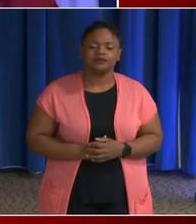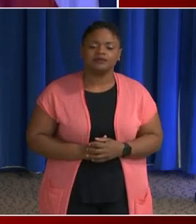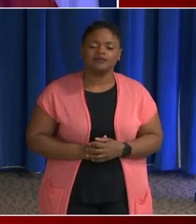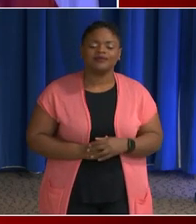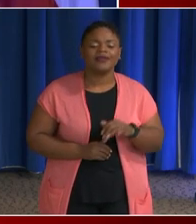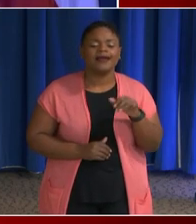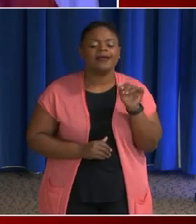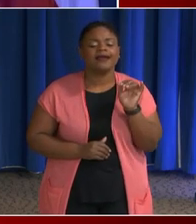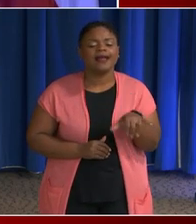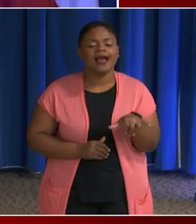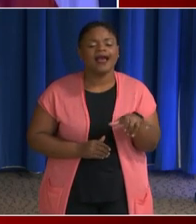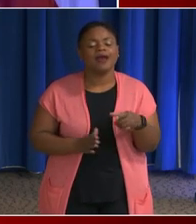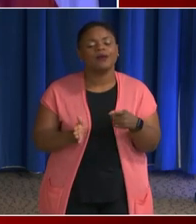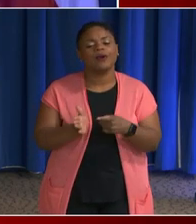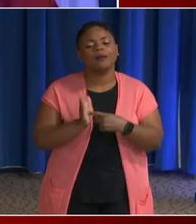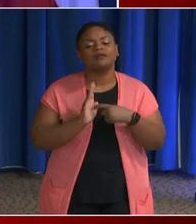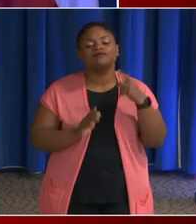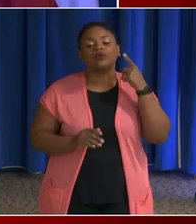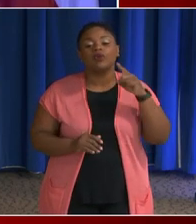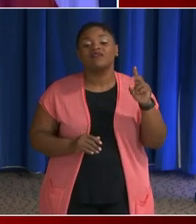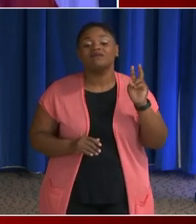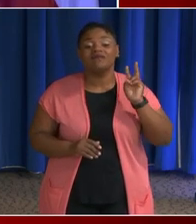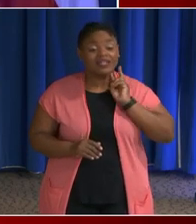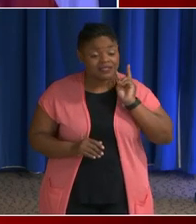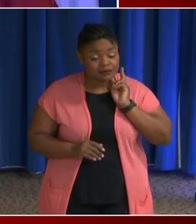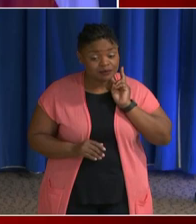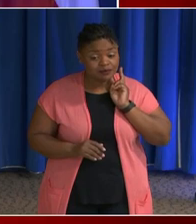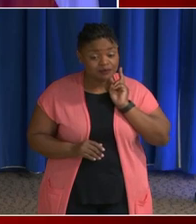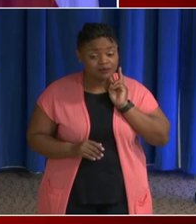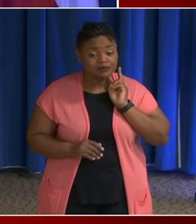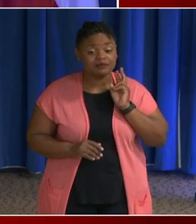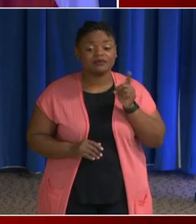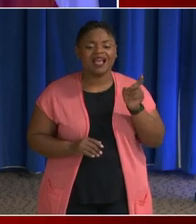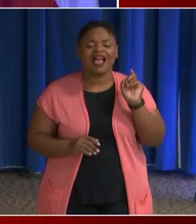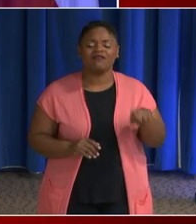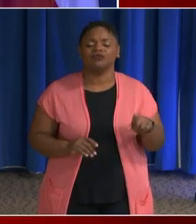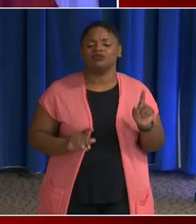precondition to a victim that they have to file a